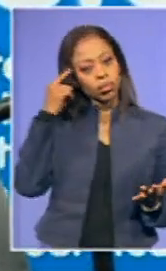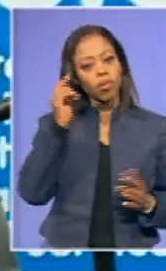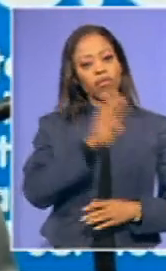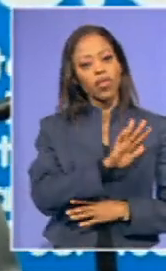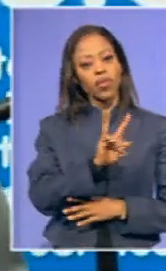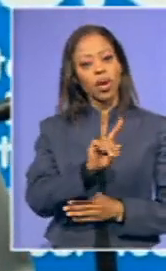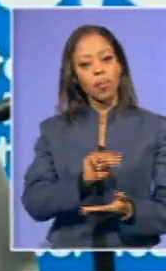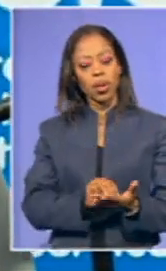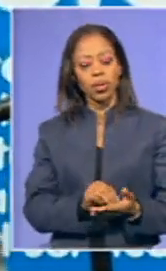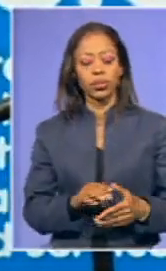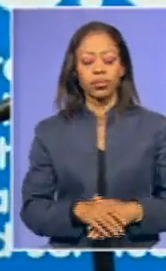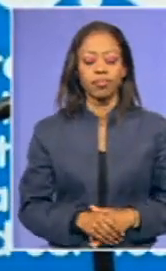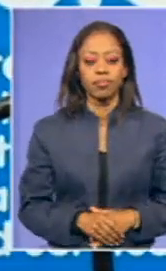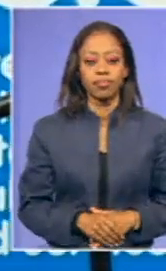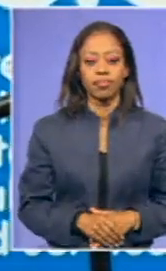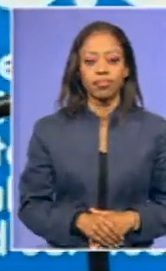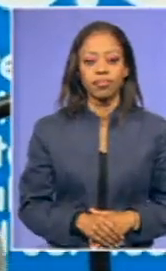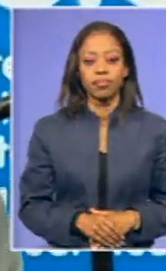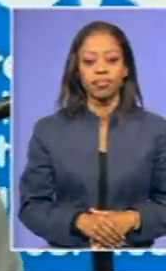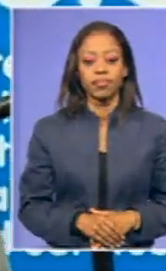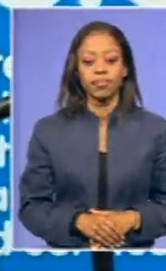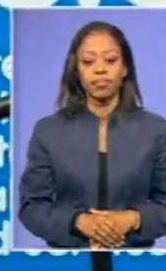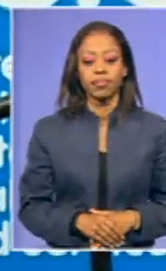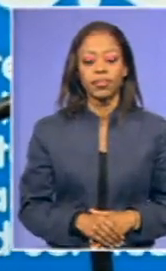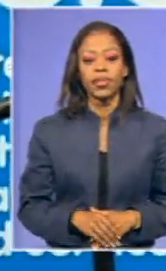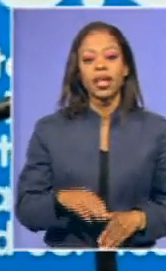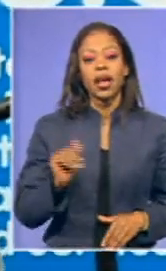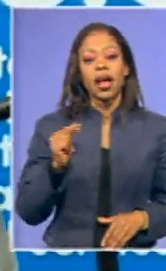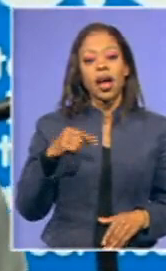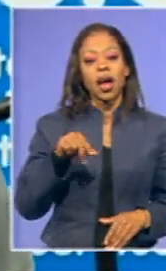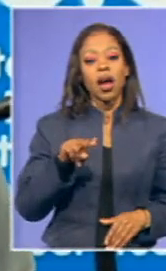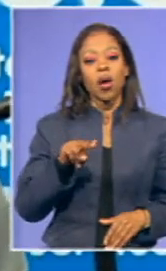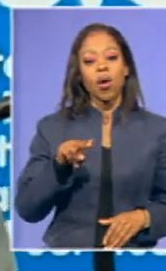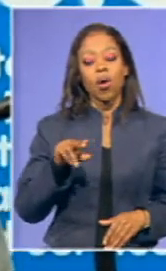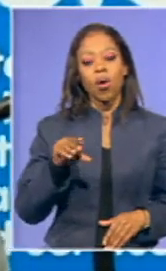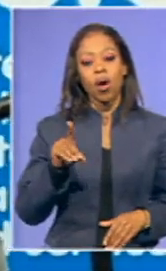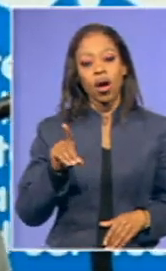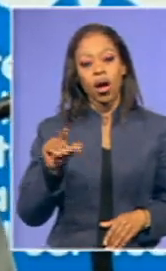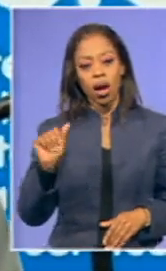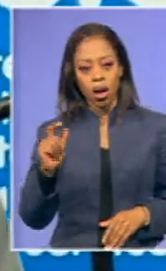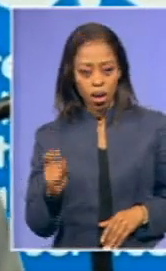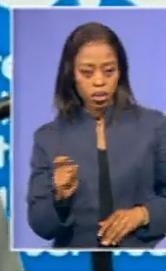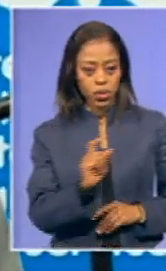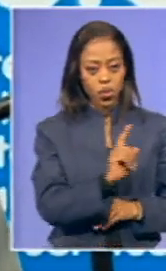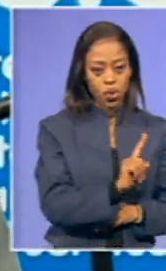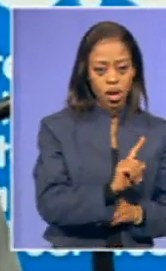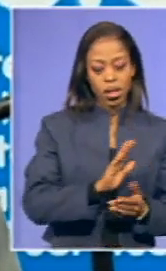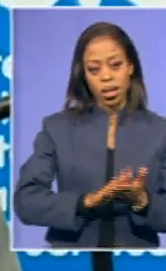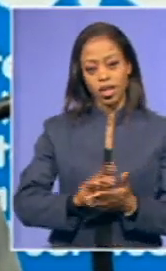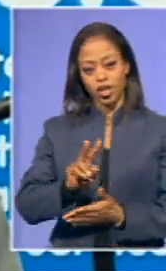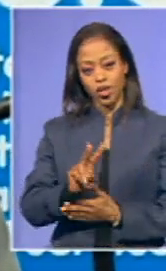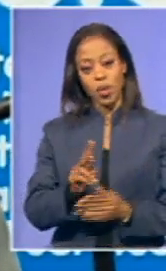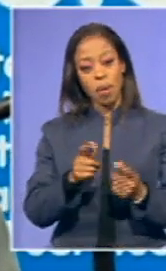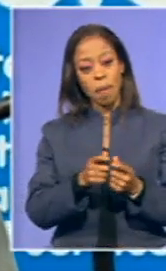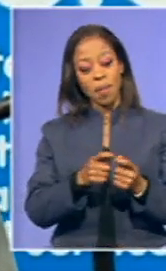million. Now, the aqueduct 1 and 2, where is the money going to come from? There's a very good decision we made